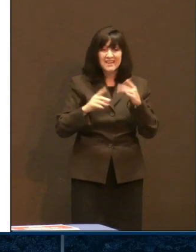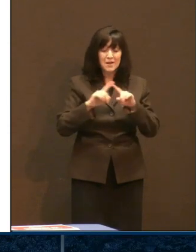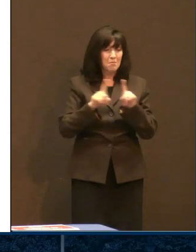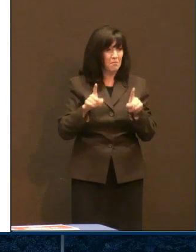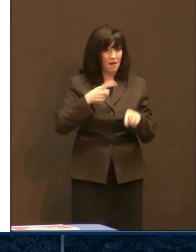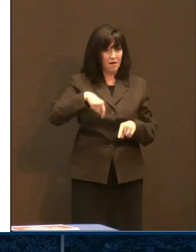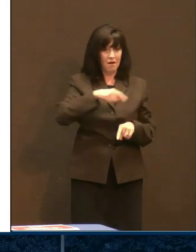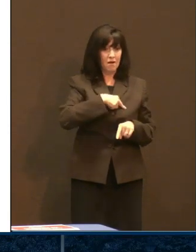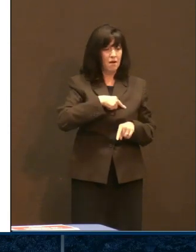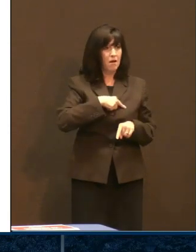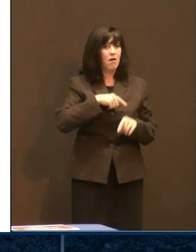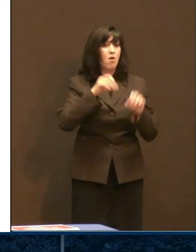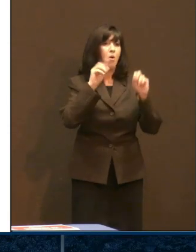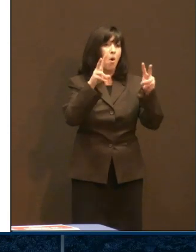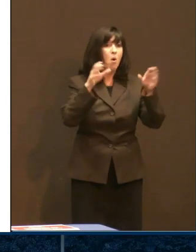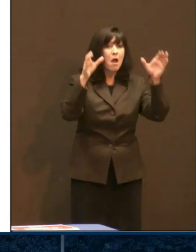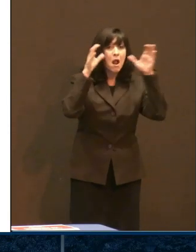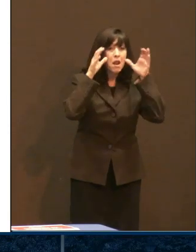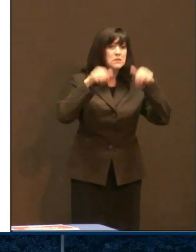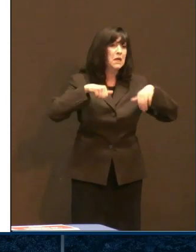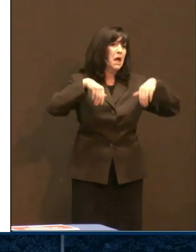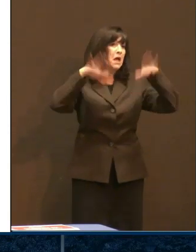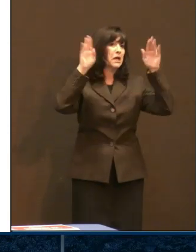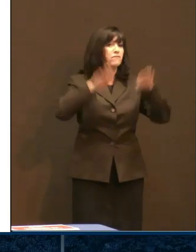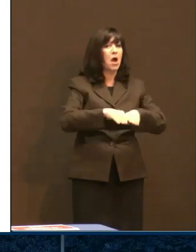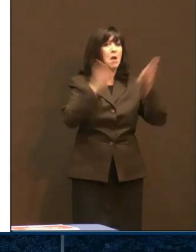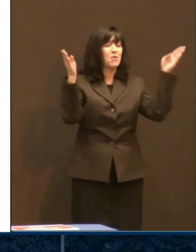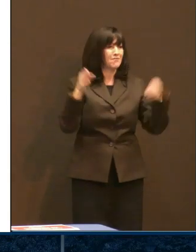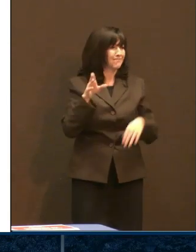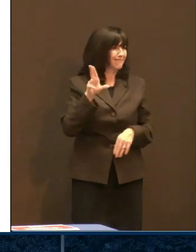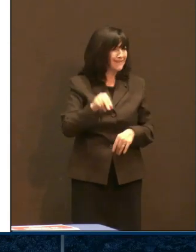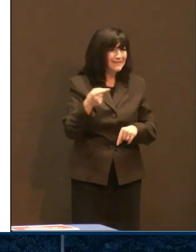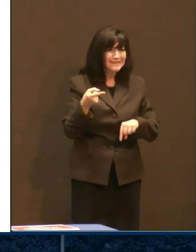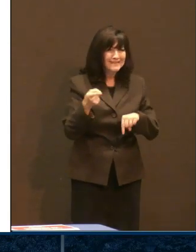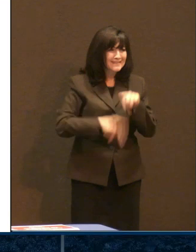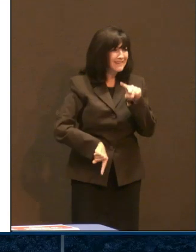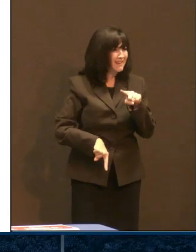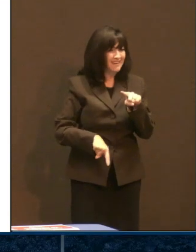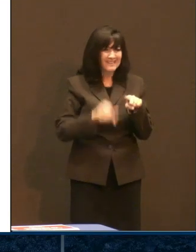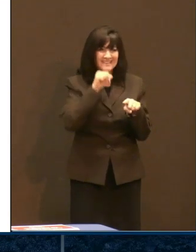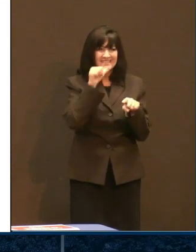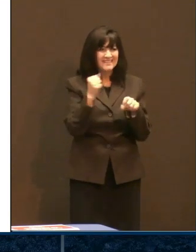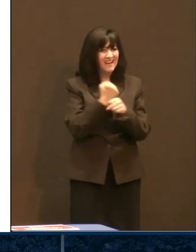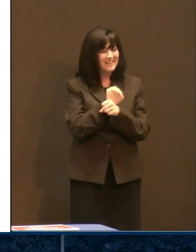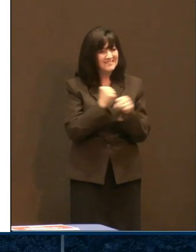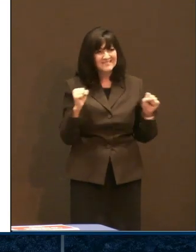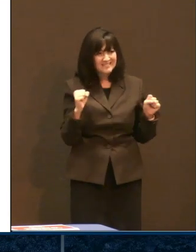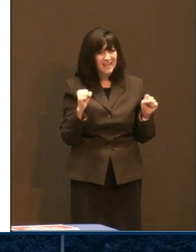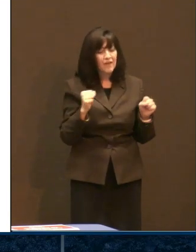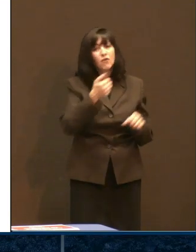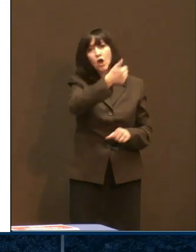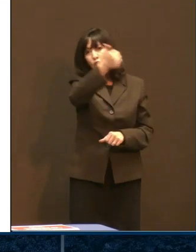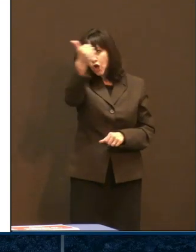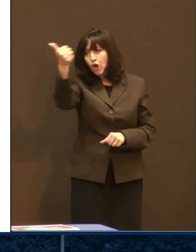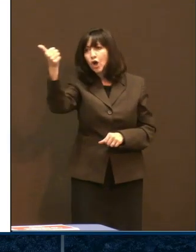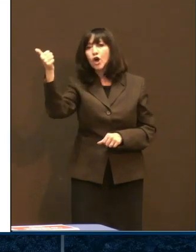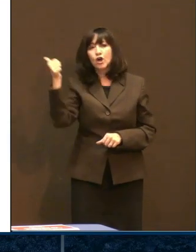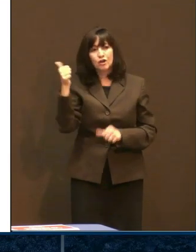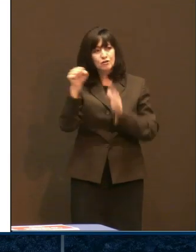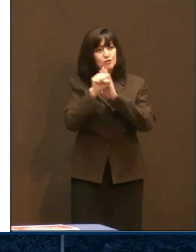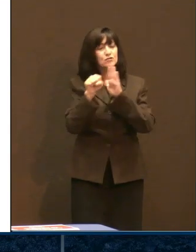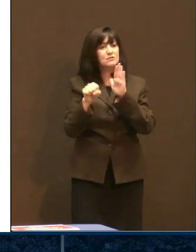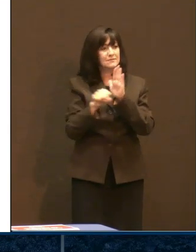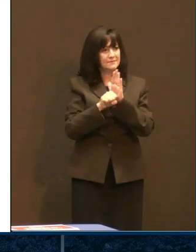that respect, right? And I worry a little bit about what I see with my colleague governors across the country. Obviously, they have the right